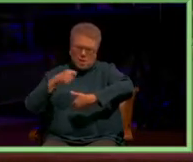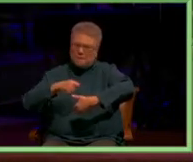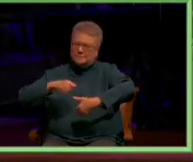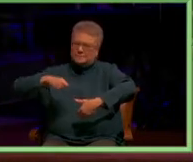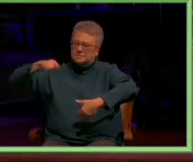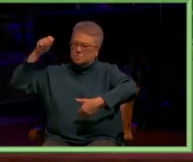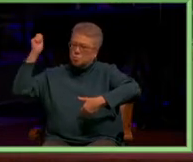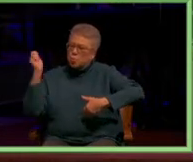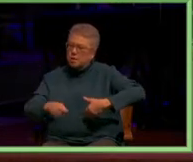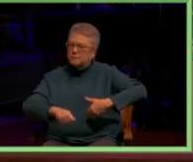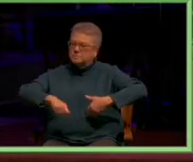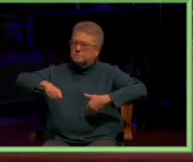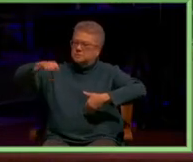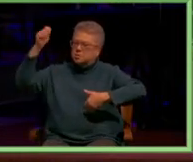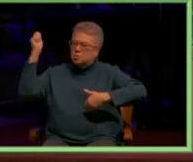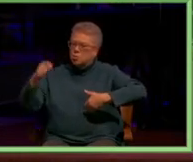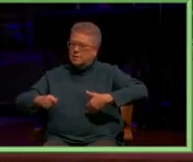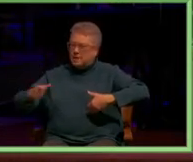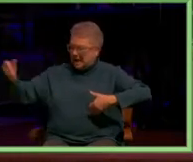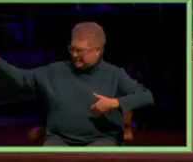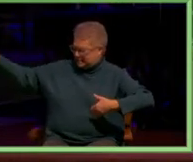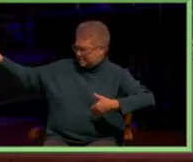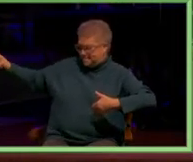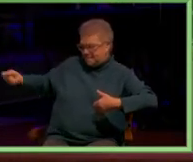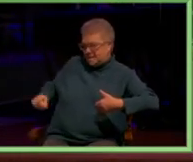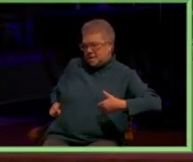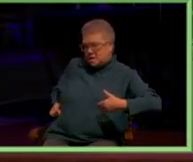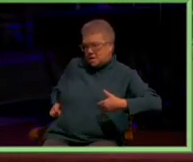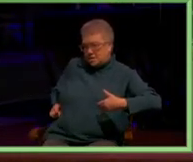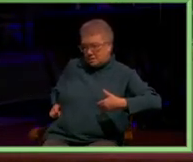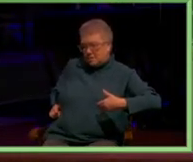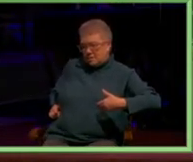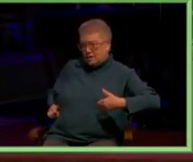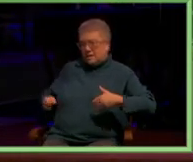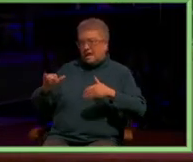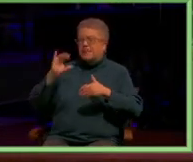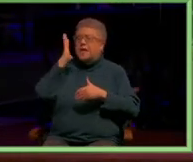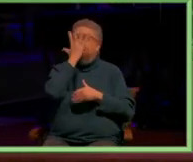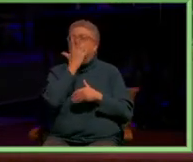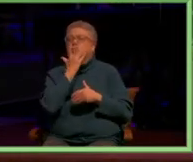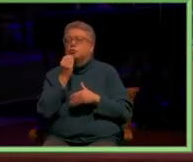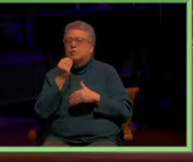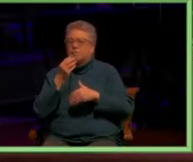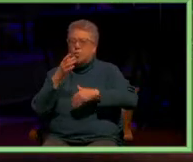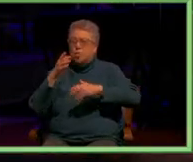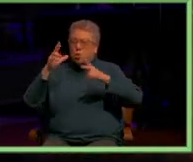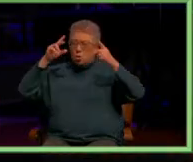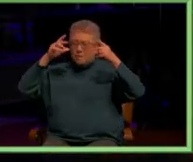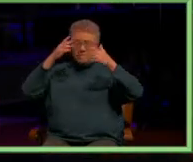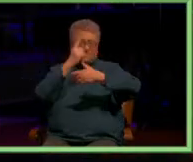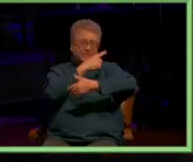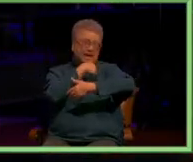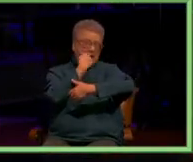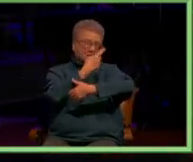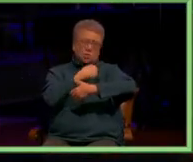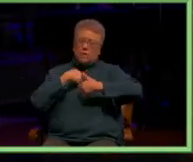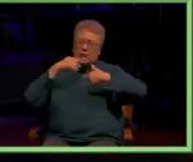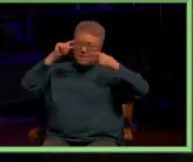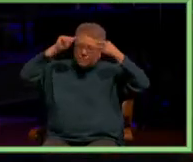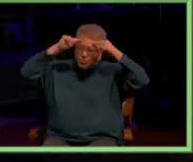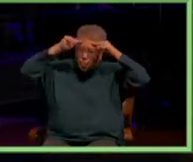back, a spear shoved into its side, and that beautiful crown face would have